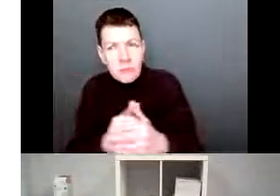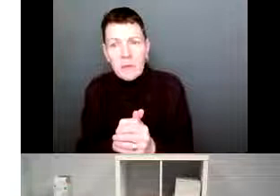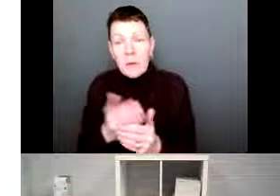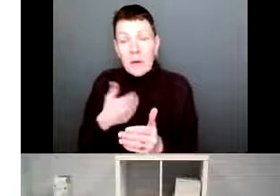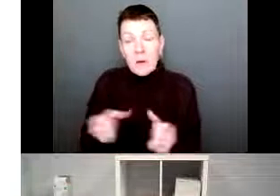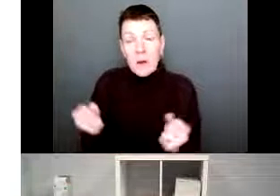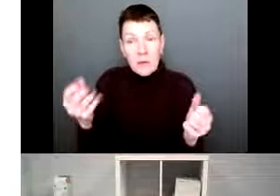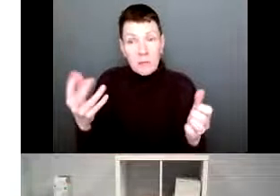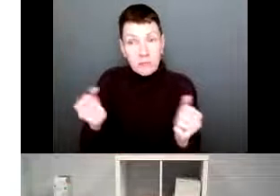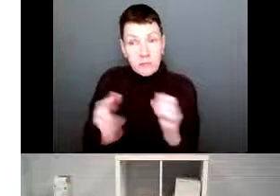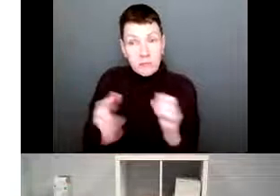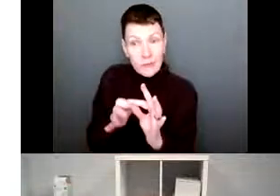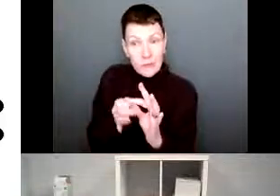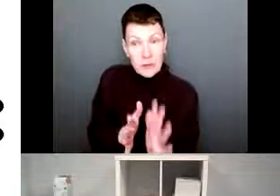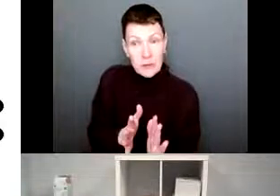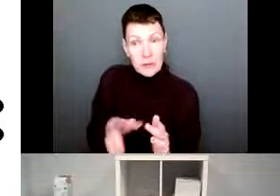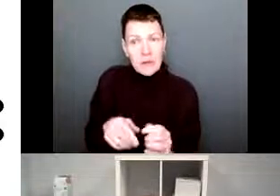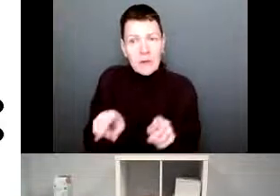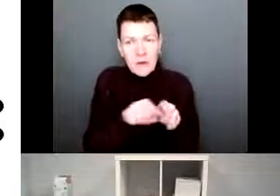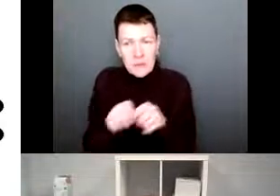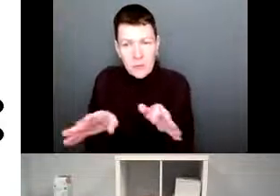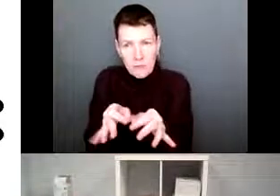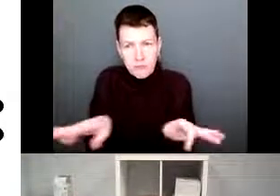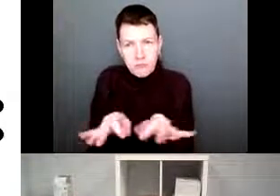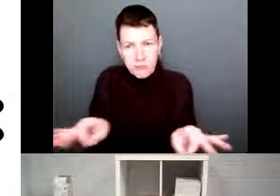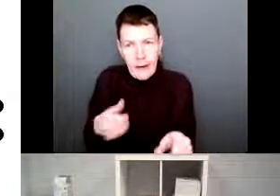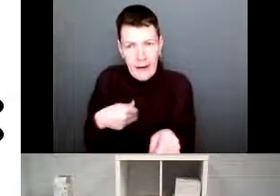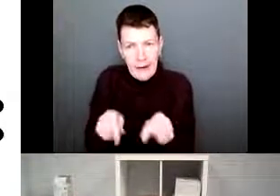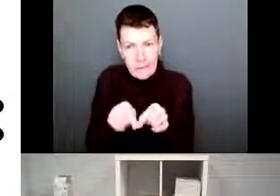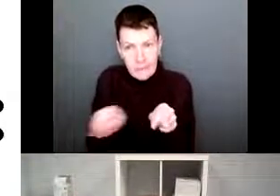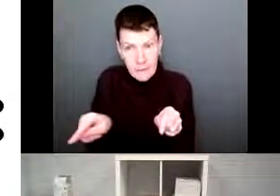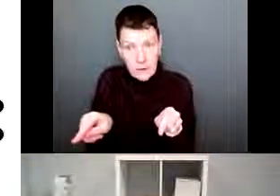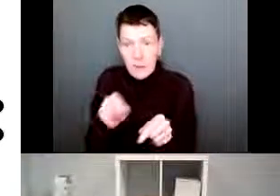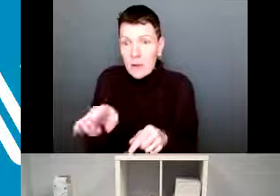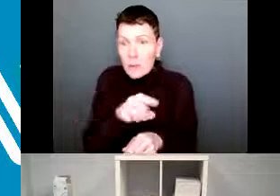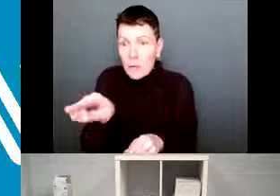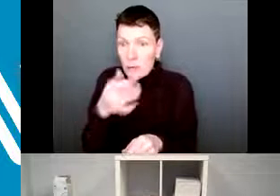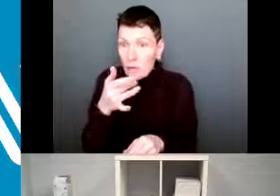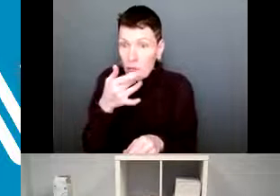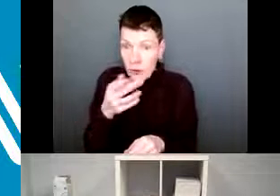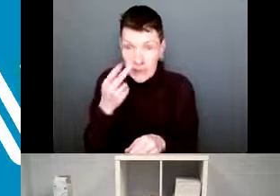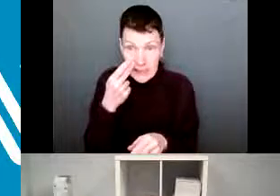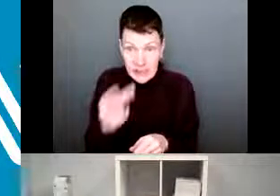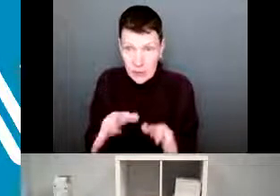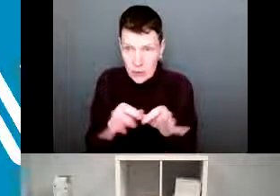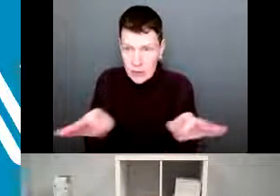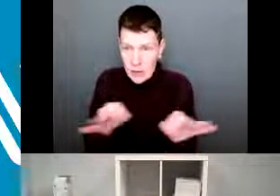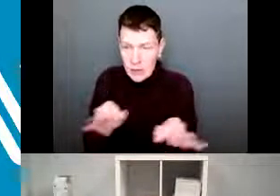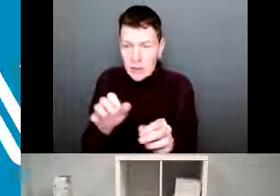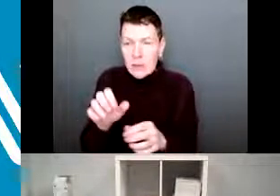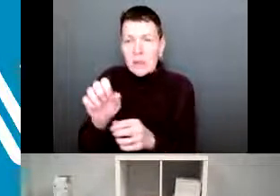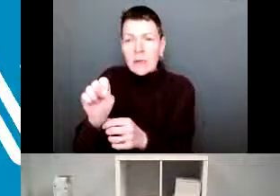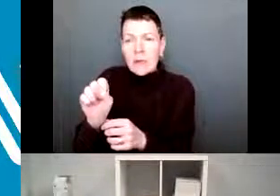language interpreting and we have captioning. If you prefer to view your captions in a stream text